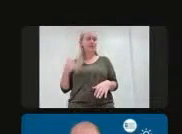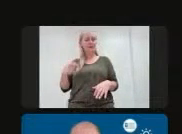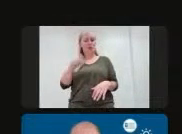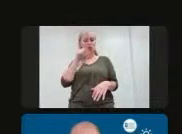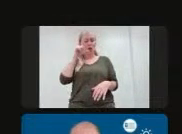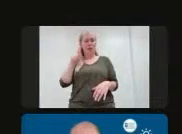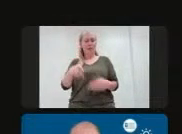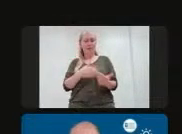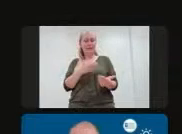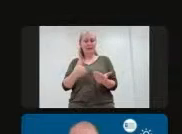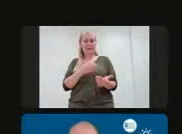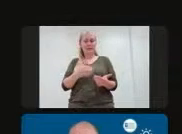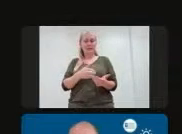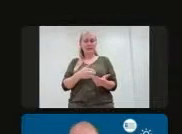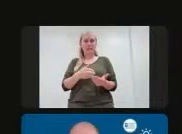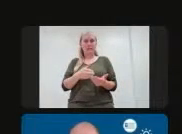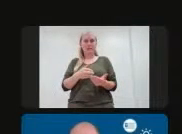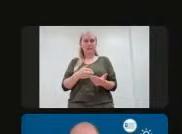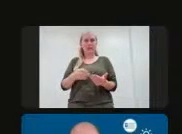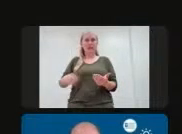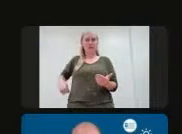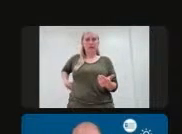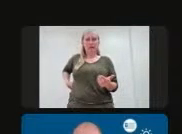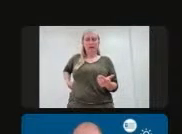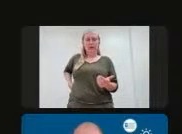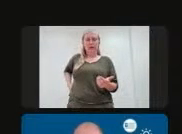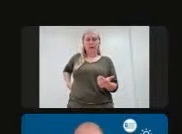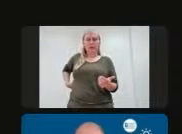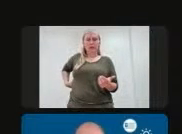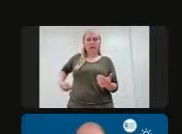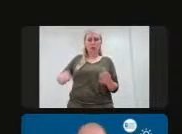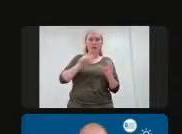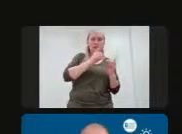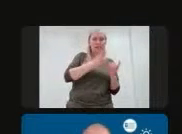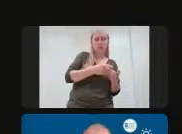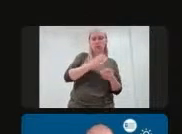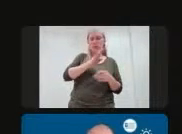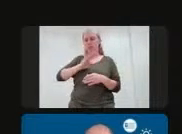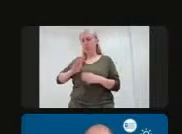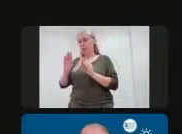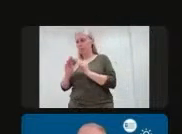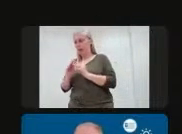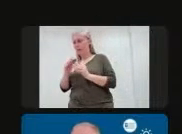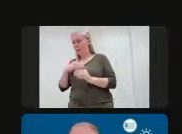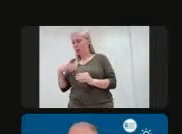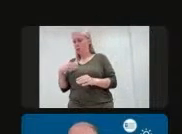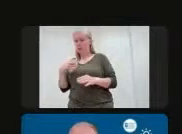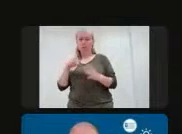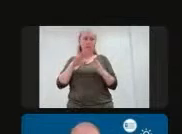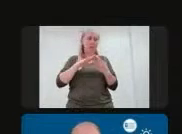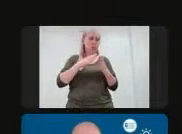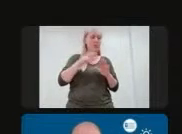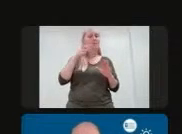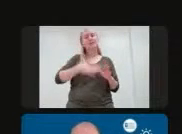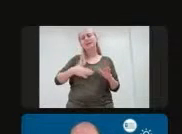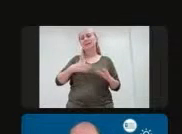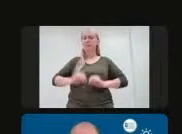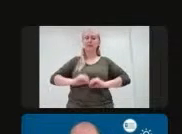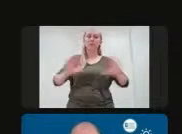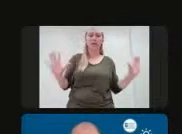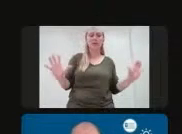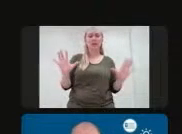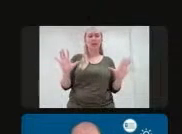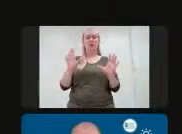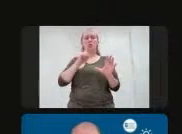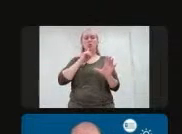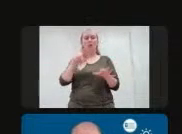between board members or the district and board members and district board and the community. So let's be transparent. Let's flush out all those